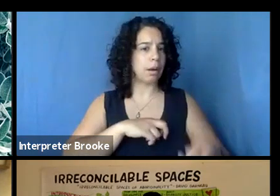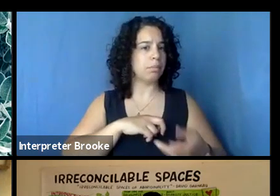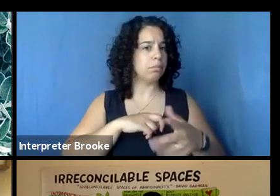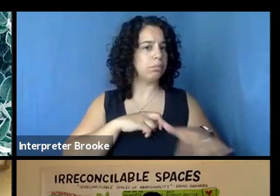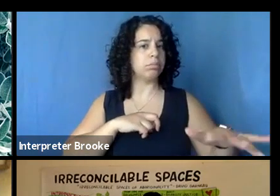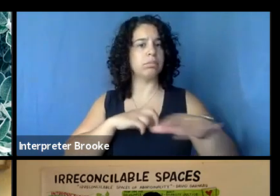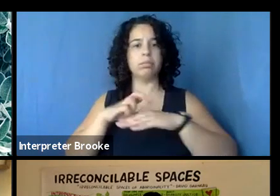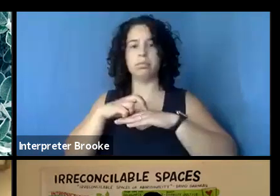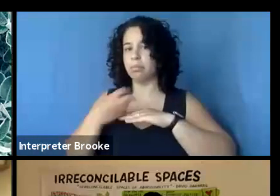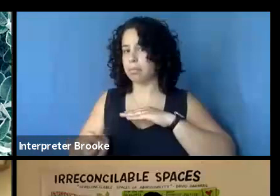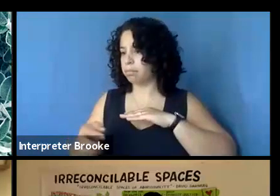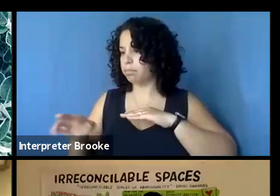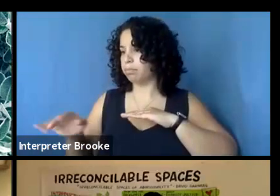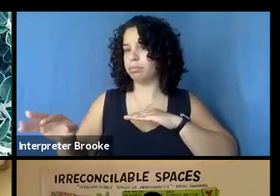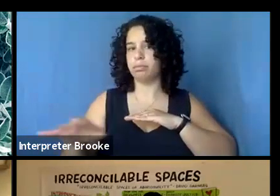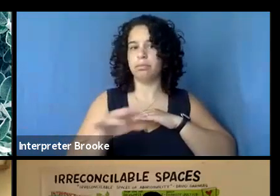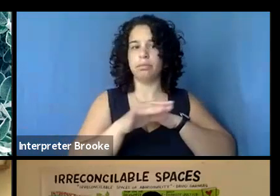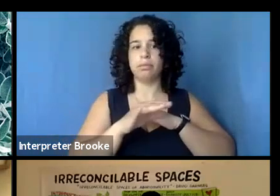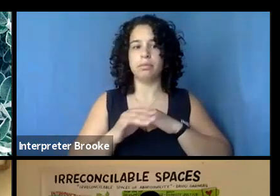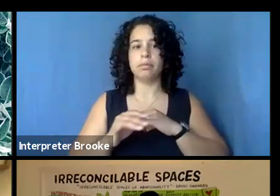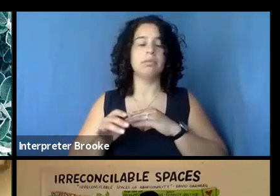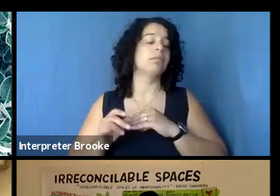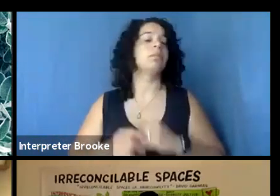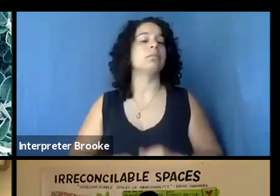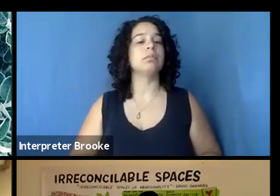This entails, think of this,